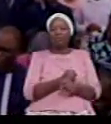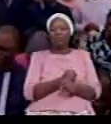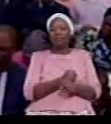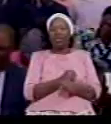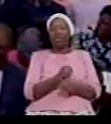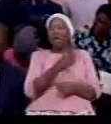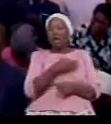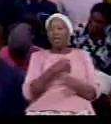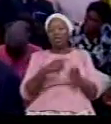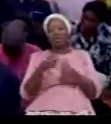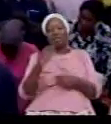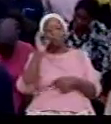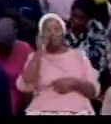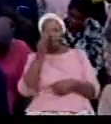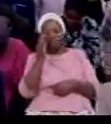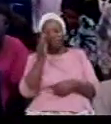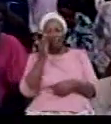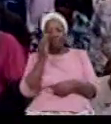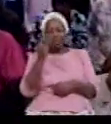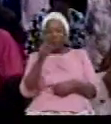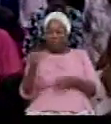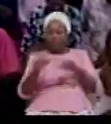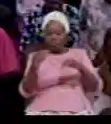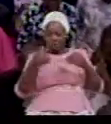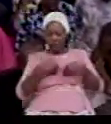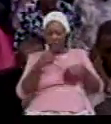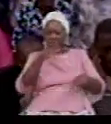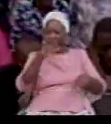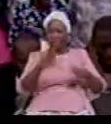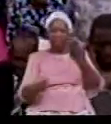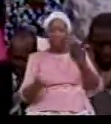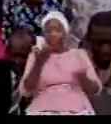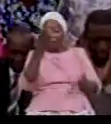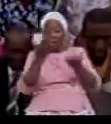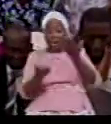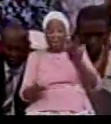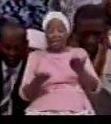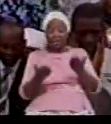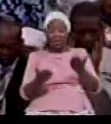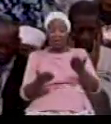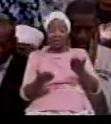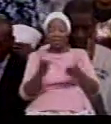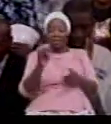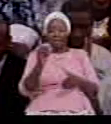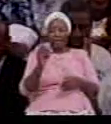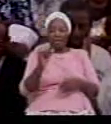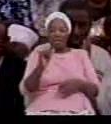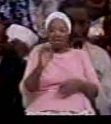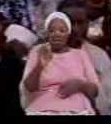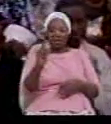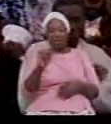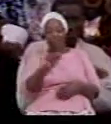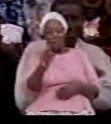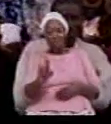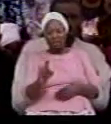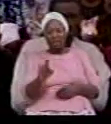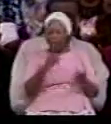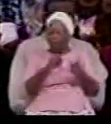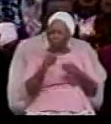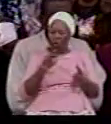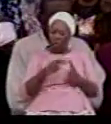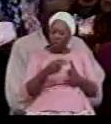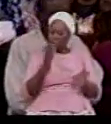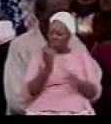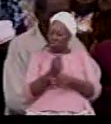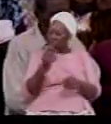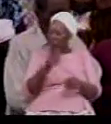fruit, do you have a balanced diet? Or do you only take one kind of food?